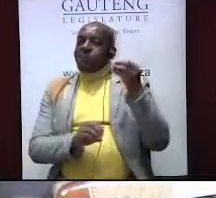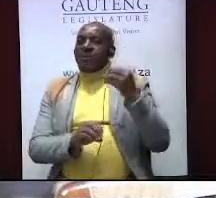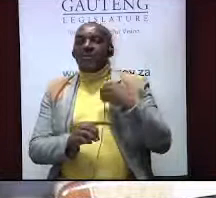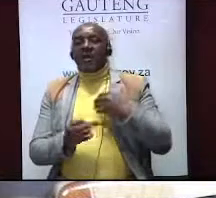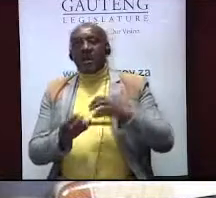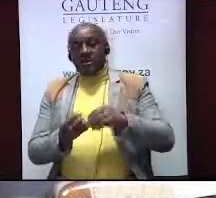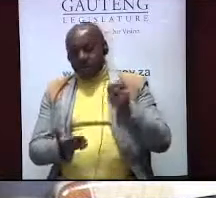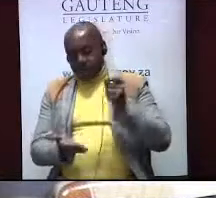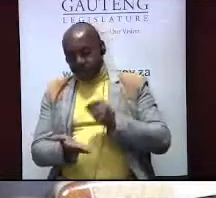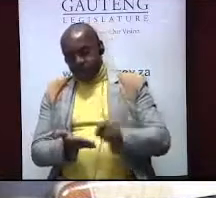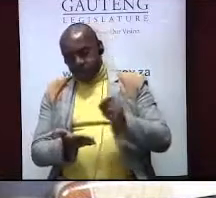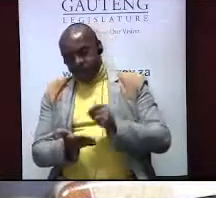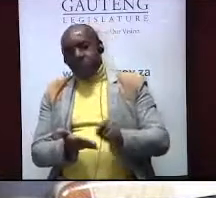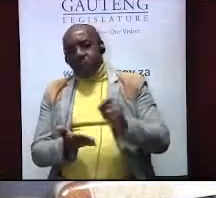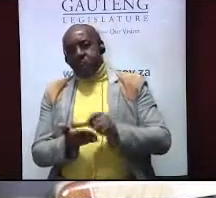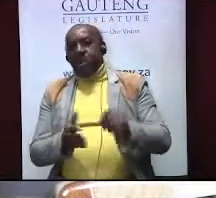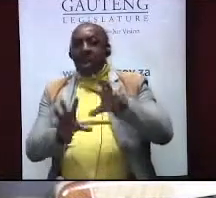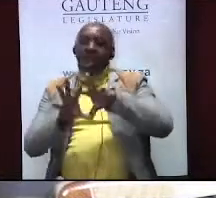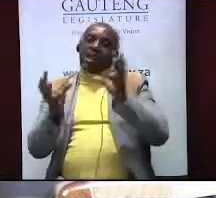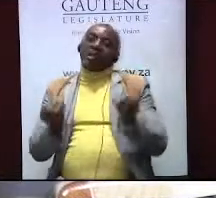the various formations.